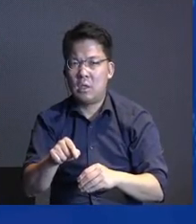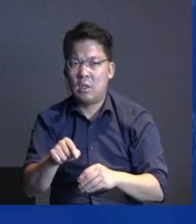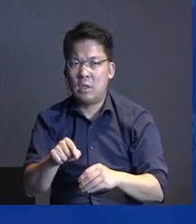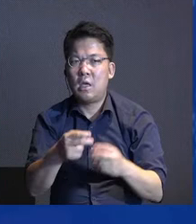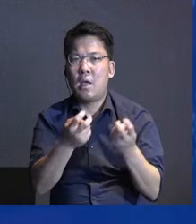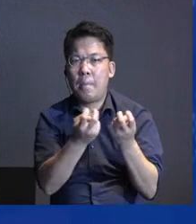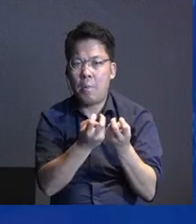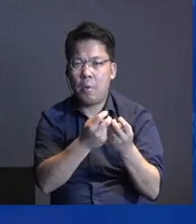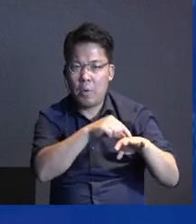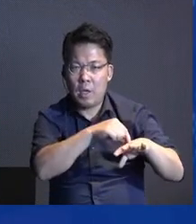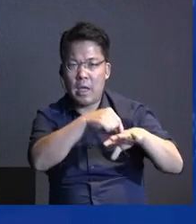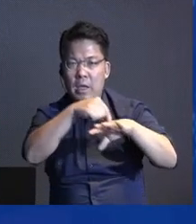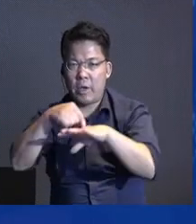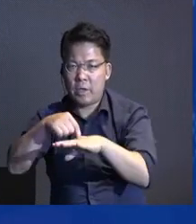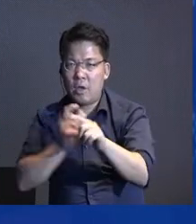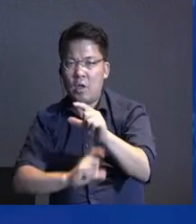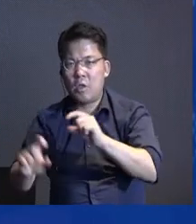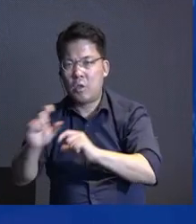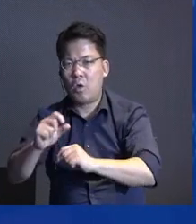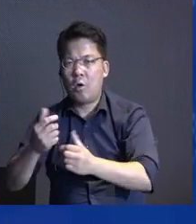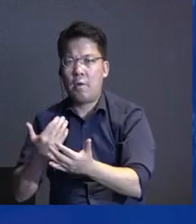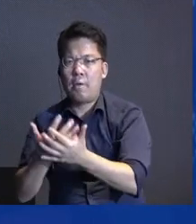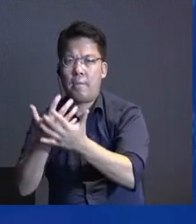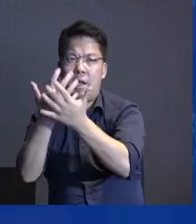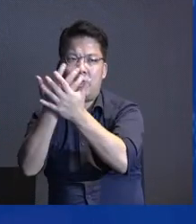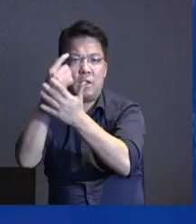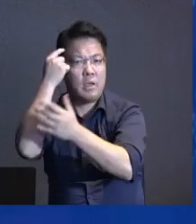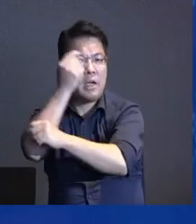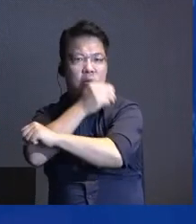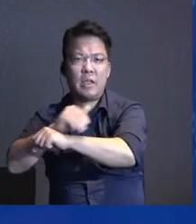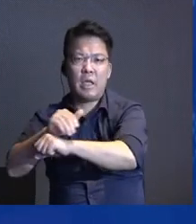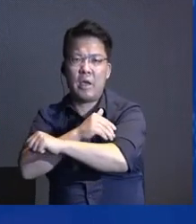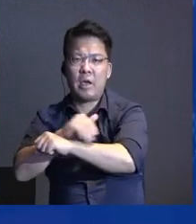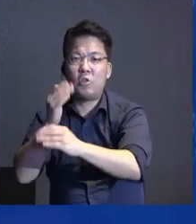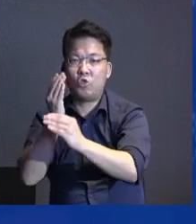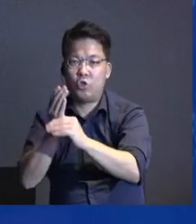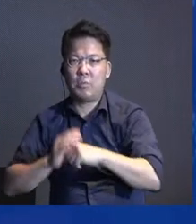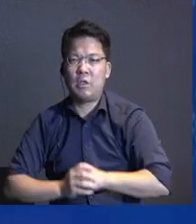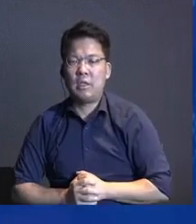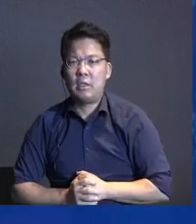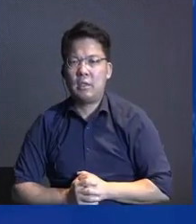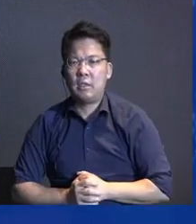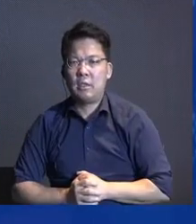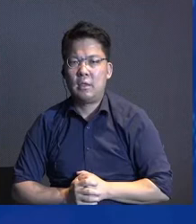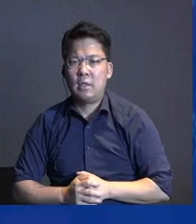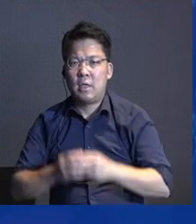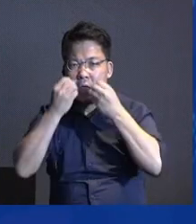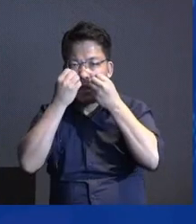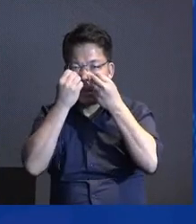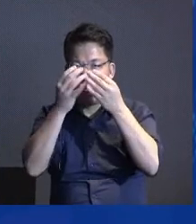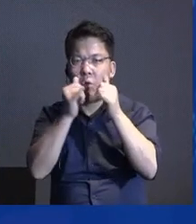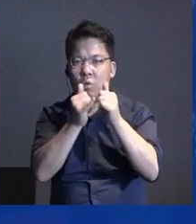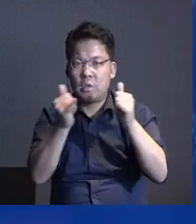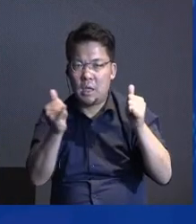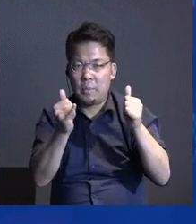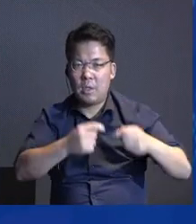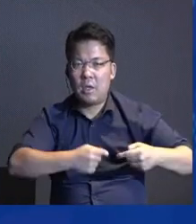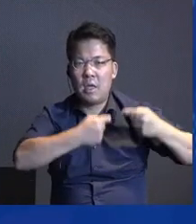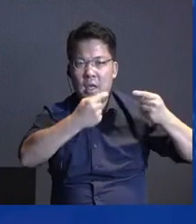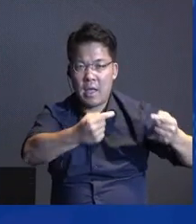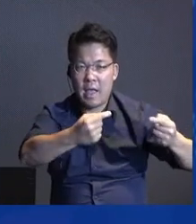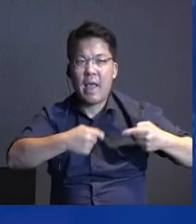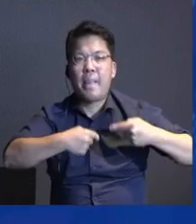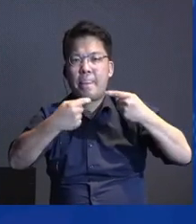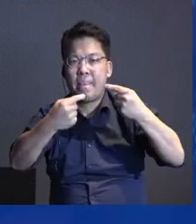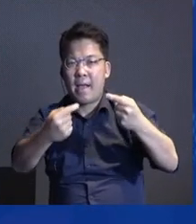new and the new situation and the new demands of people. And because the club is a foundation,